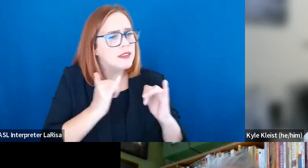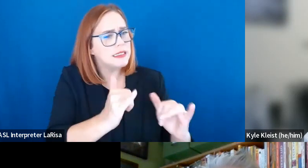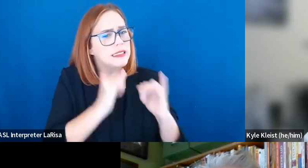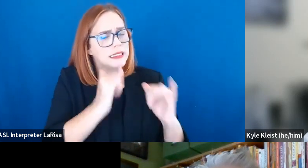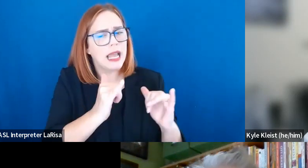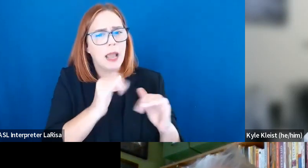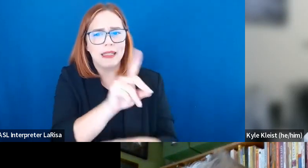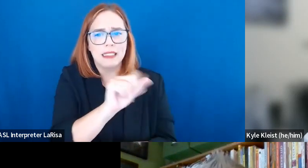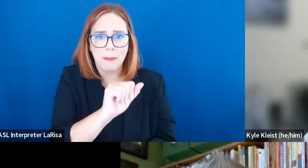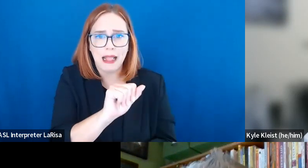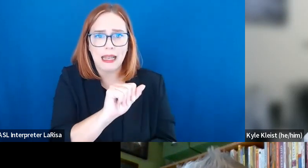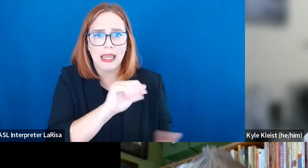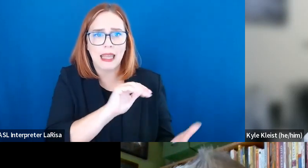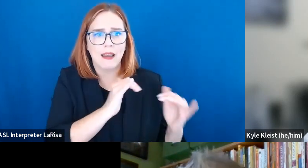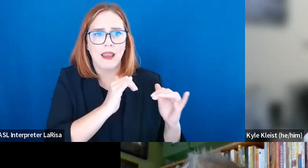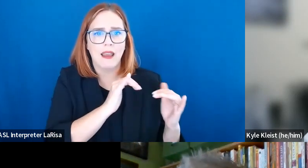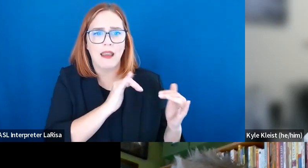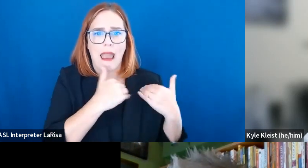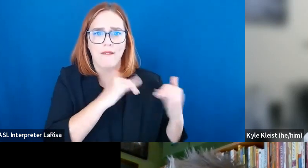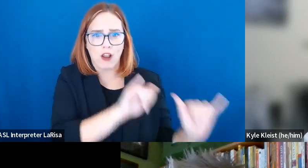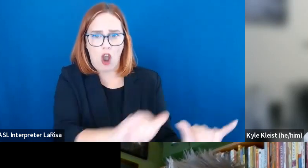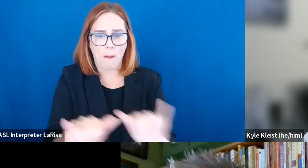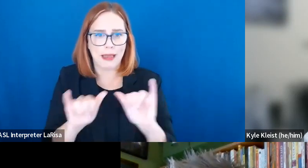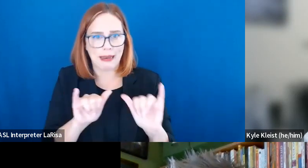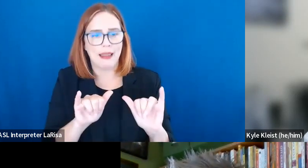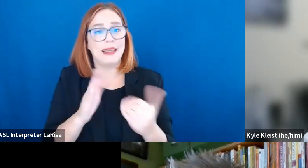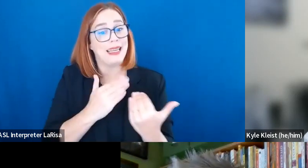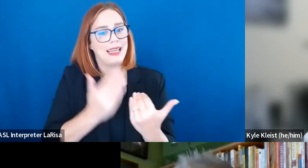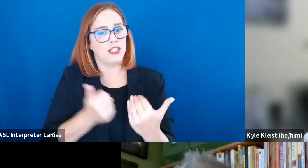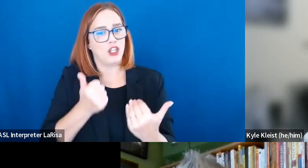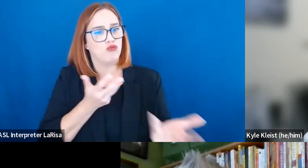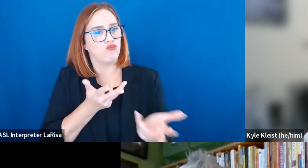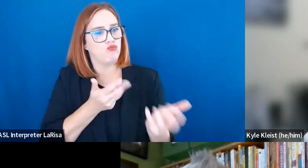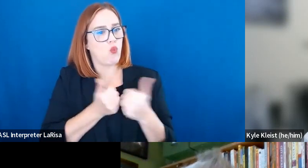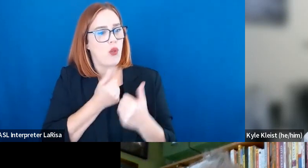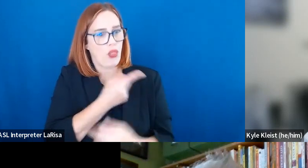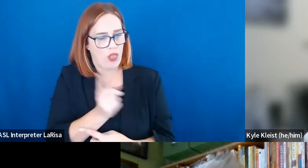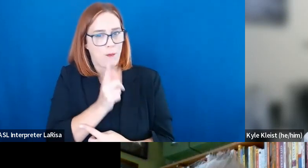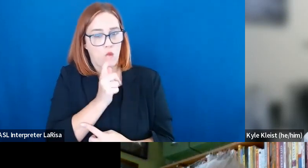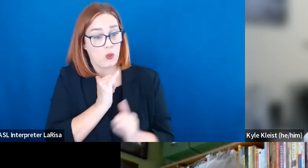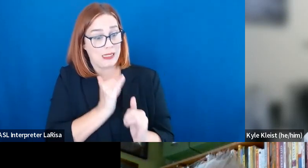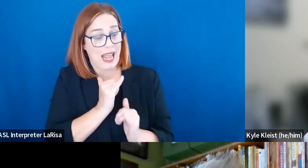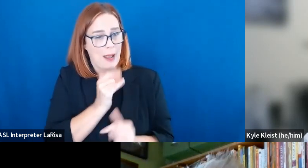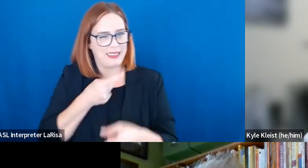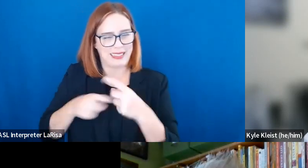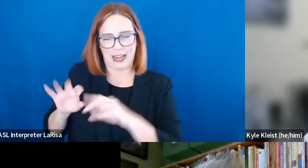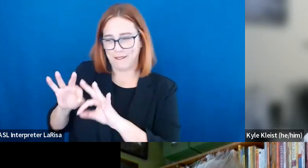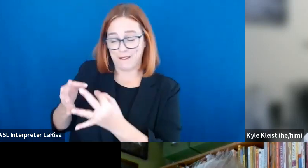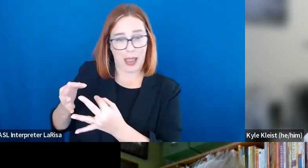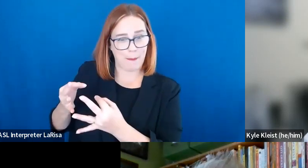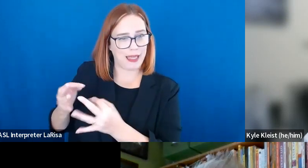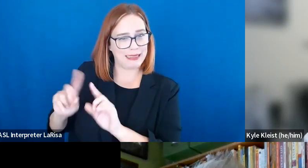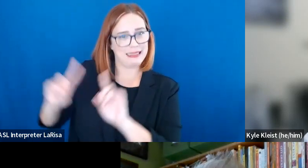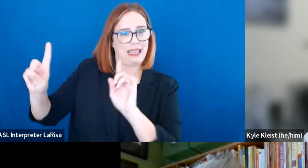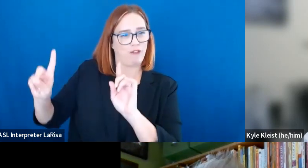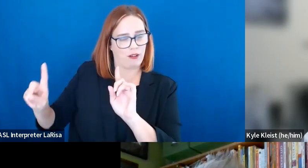It's easier to talk to those individuals sometimes, as opposed to talking to family members. A lot of times, you just